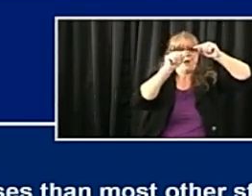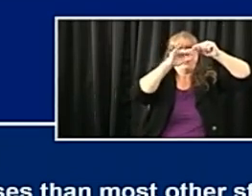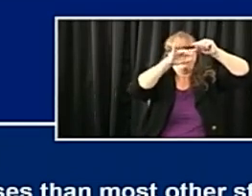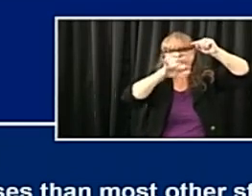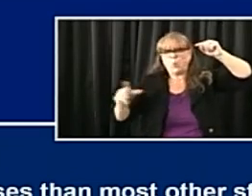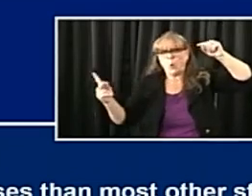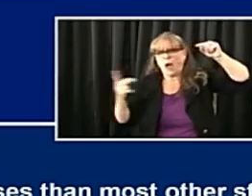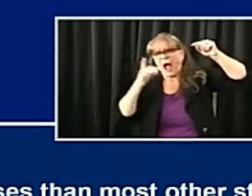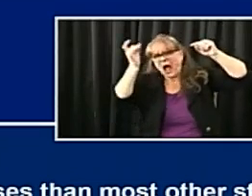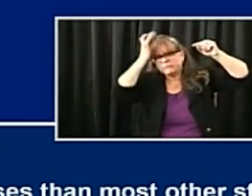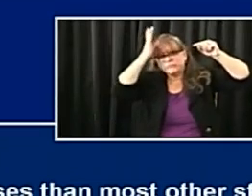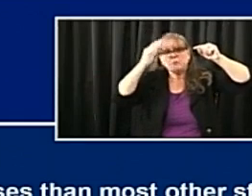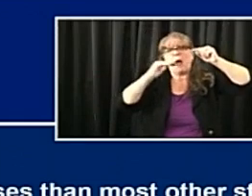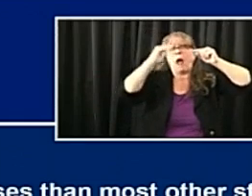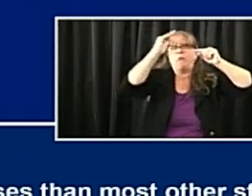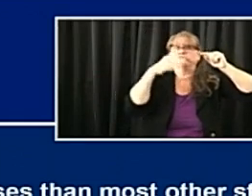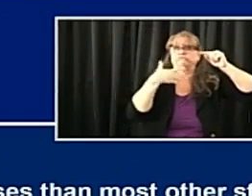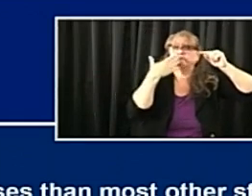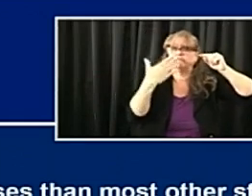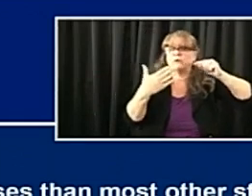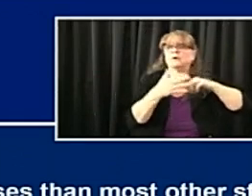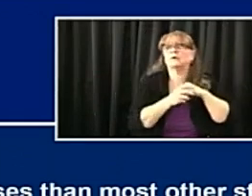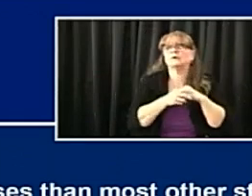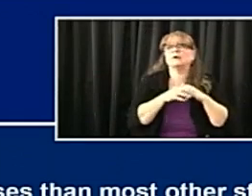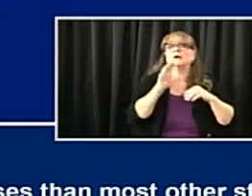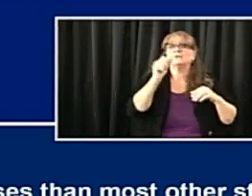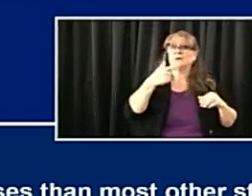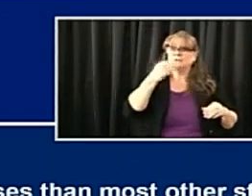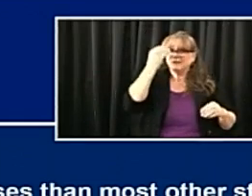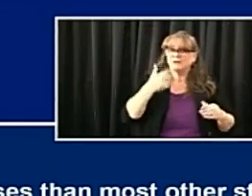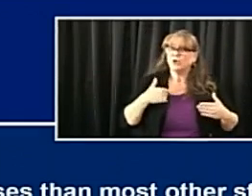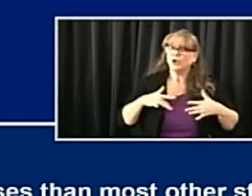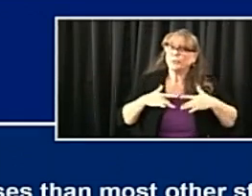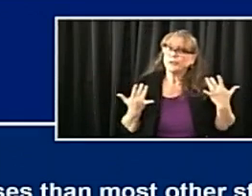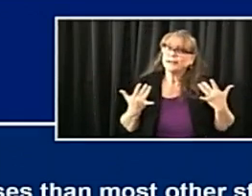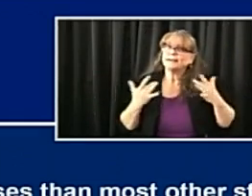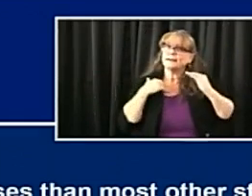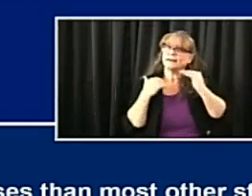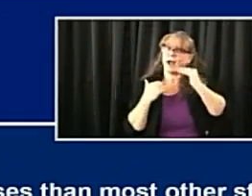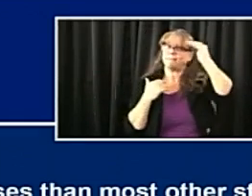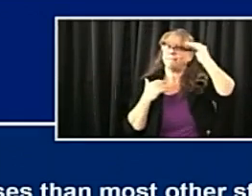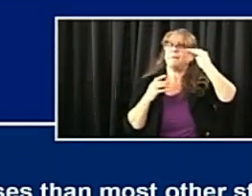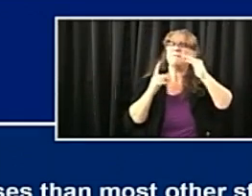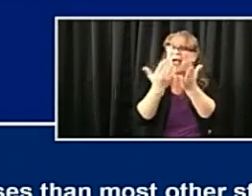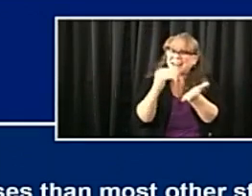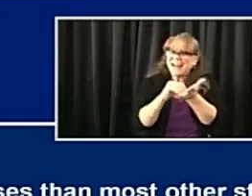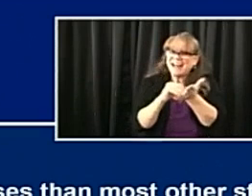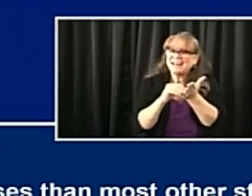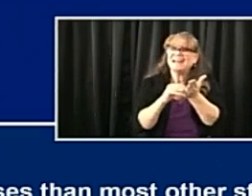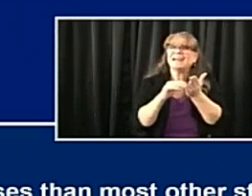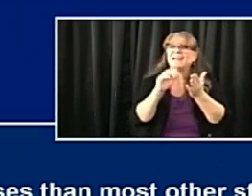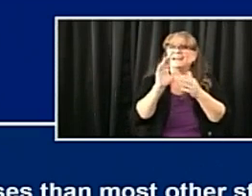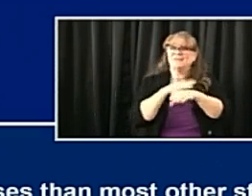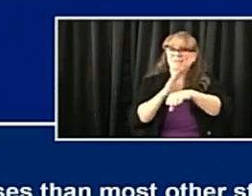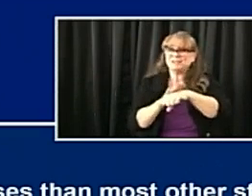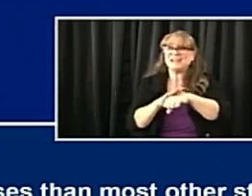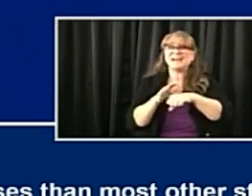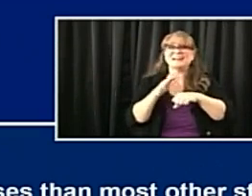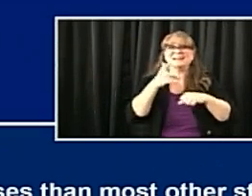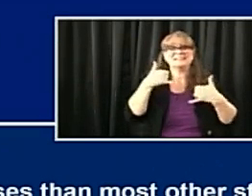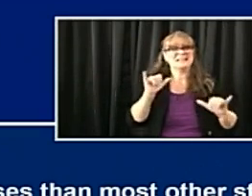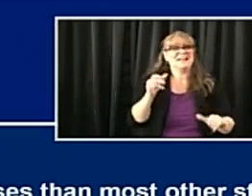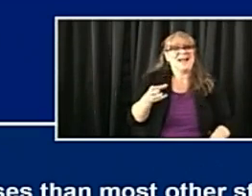So that's certainly a position that we are happy to be in right now. I'd caution, though, that rates, of course, continue to be high. We know that even